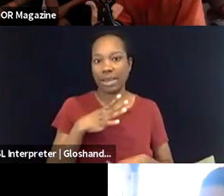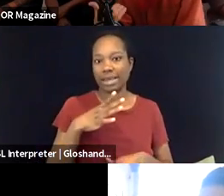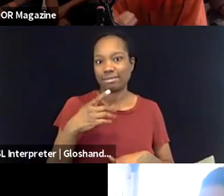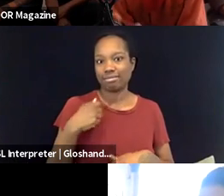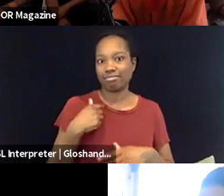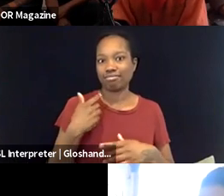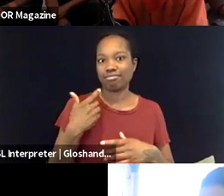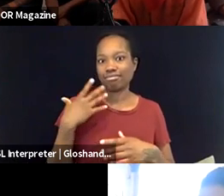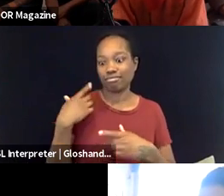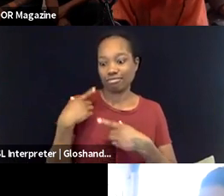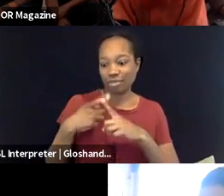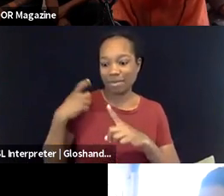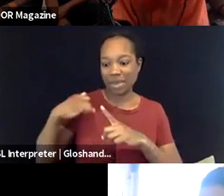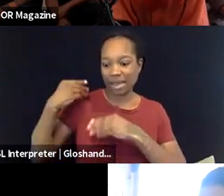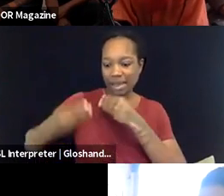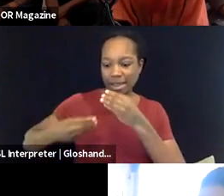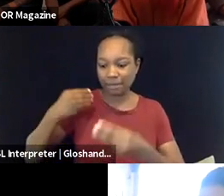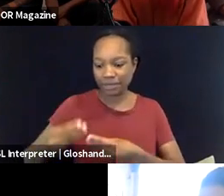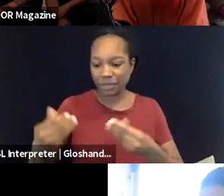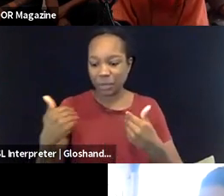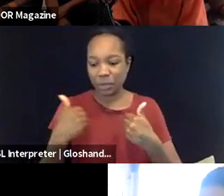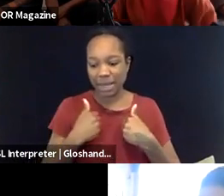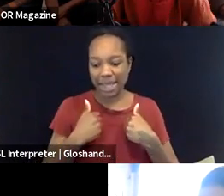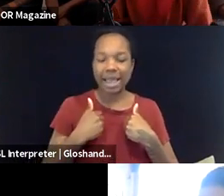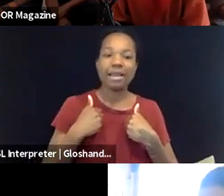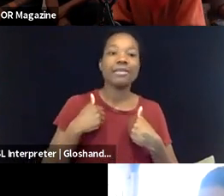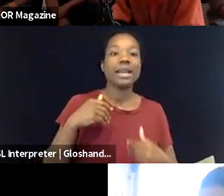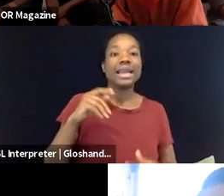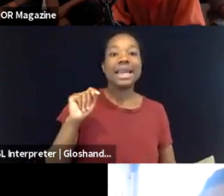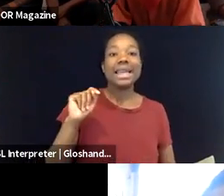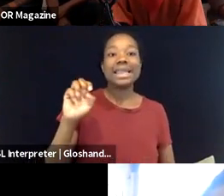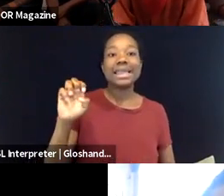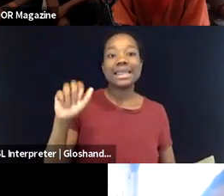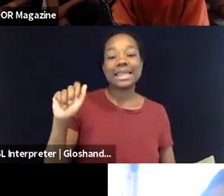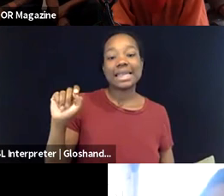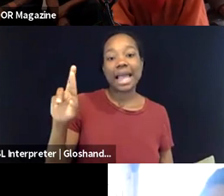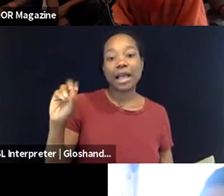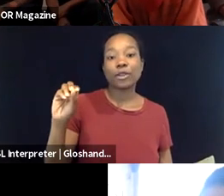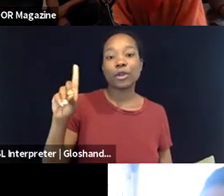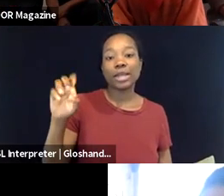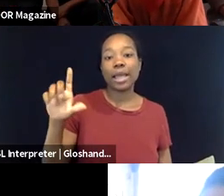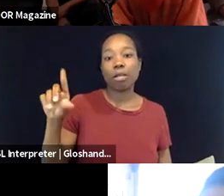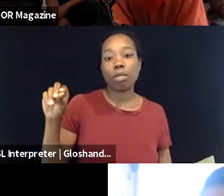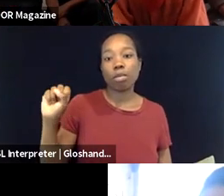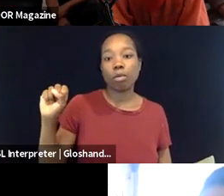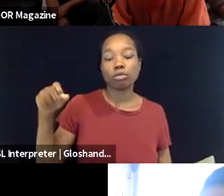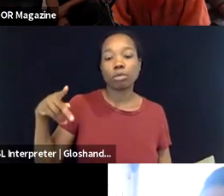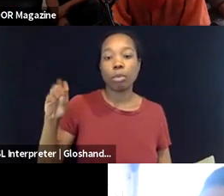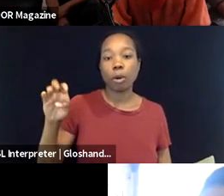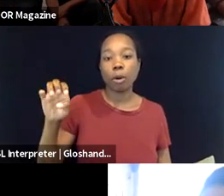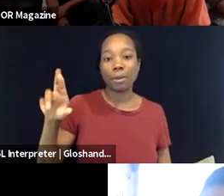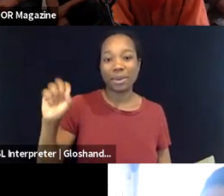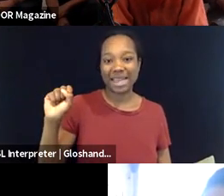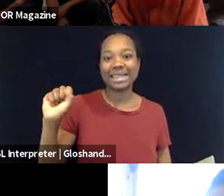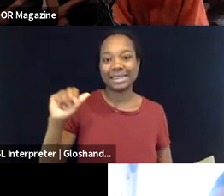do Teatro de los Pobres, Teatro de los Pobres, theater of the poor, because we know